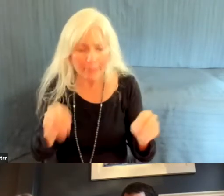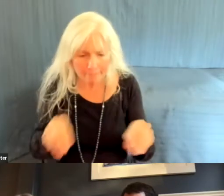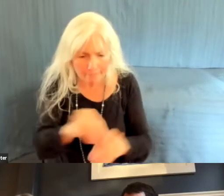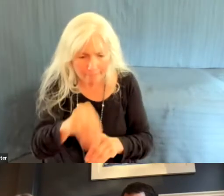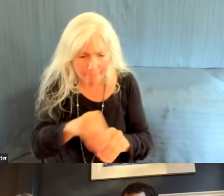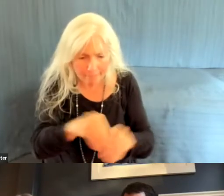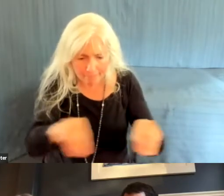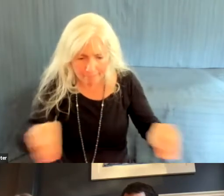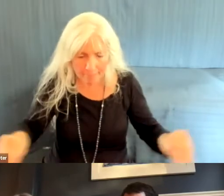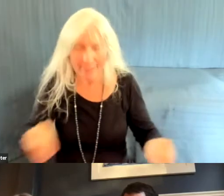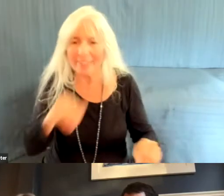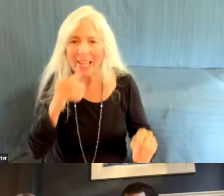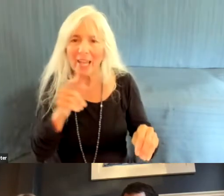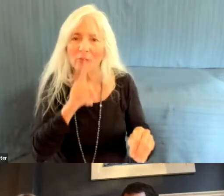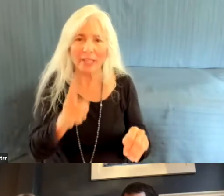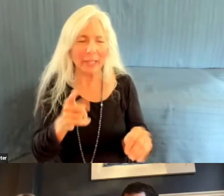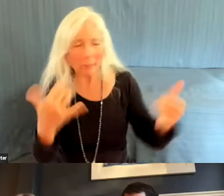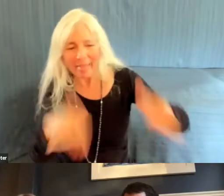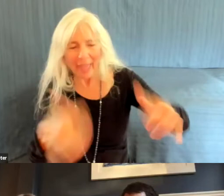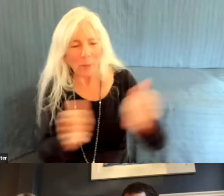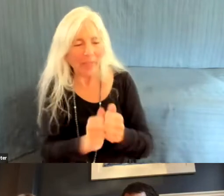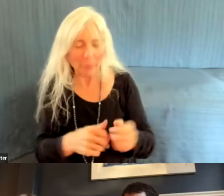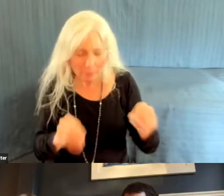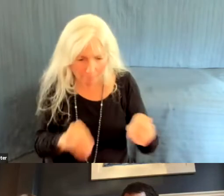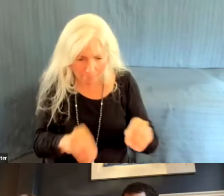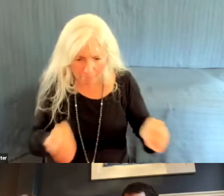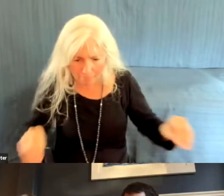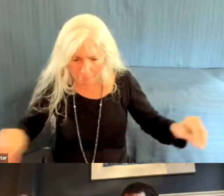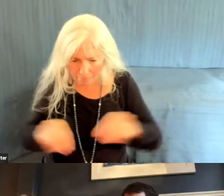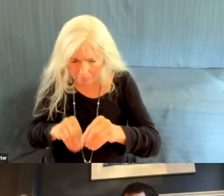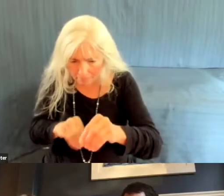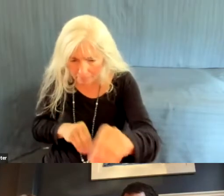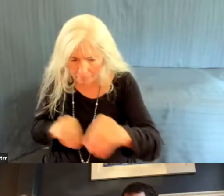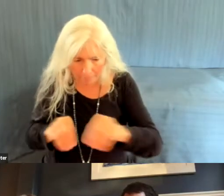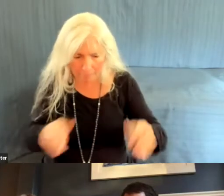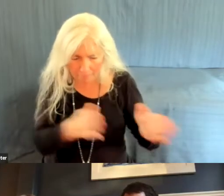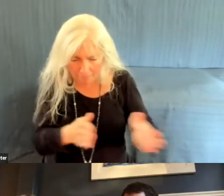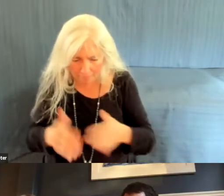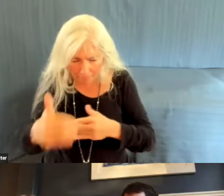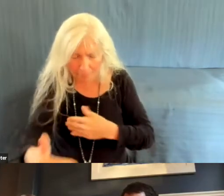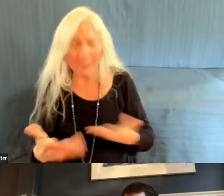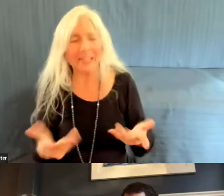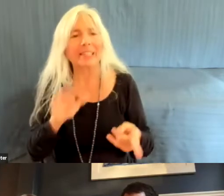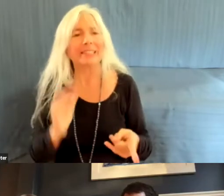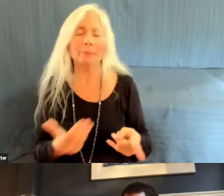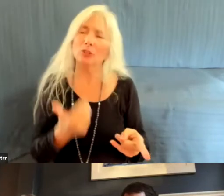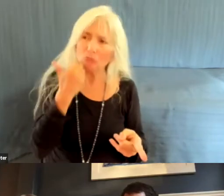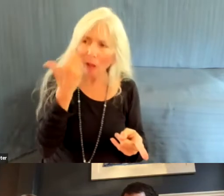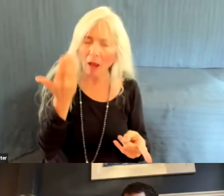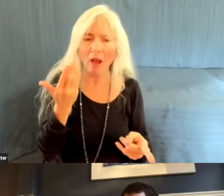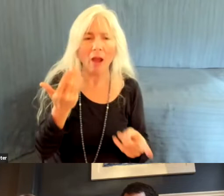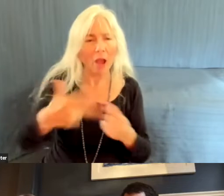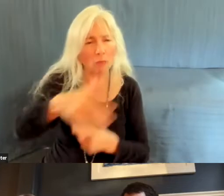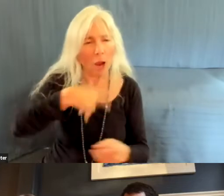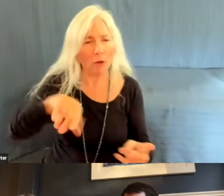toys rather than play with them, and he seemed very, shy around other kids,